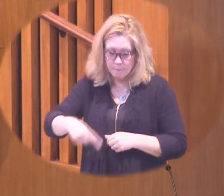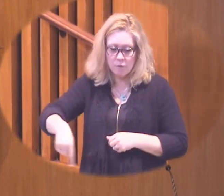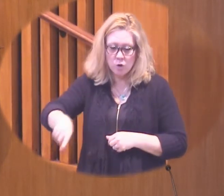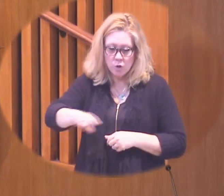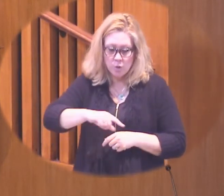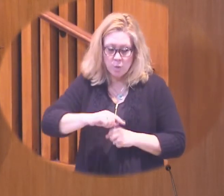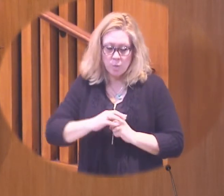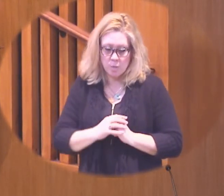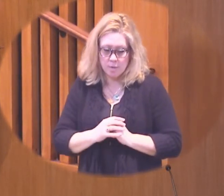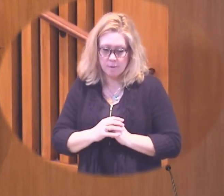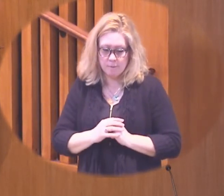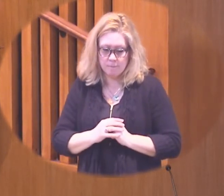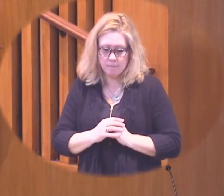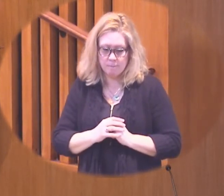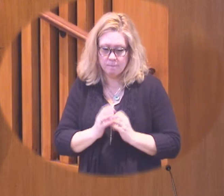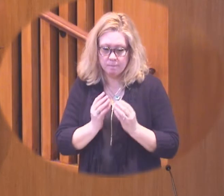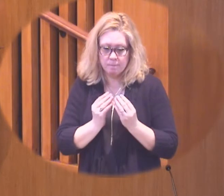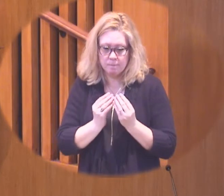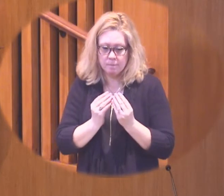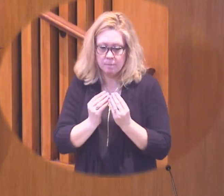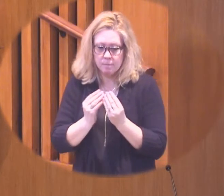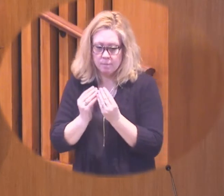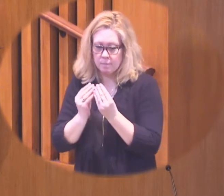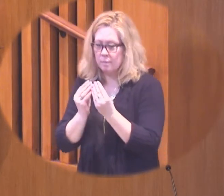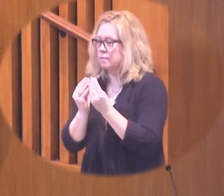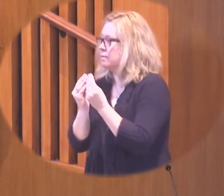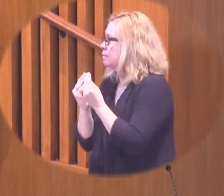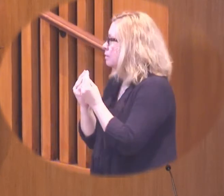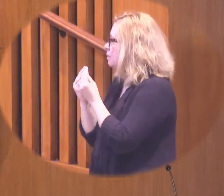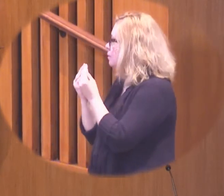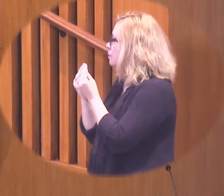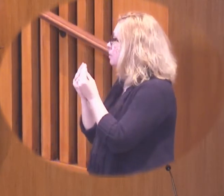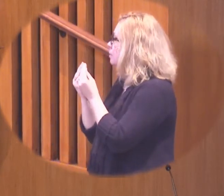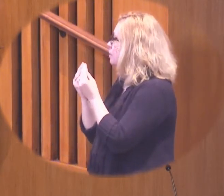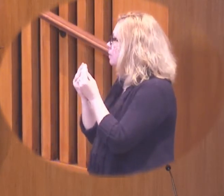be given up for you."